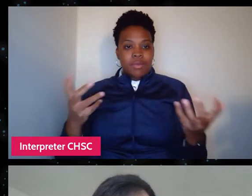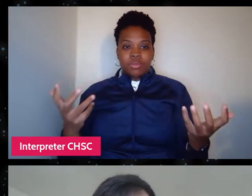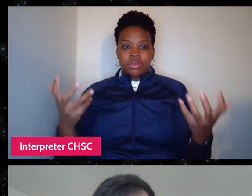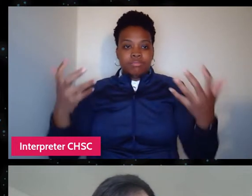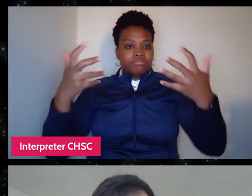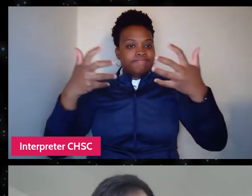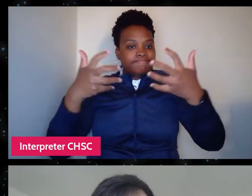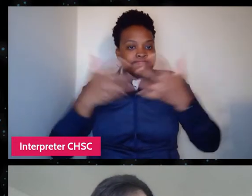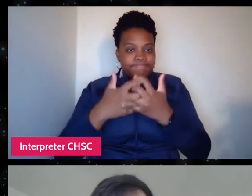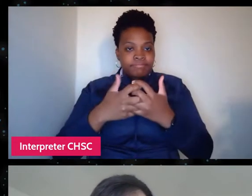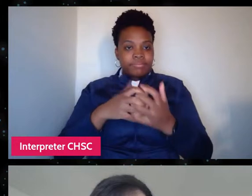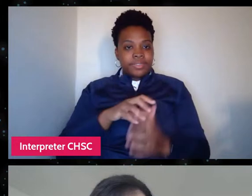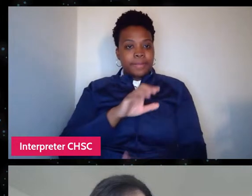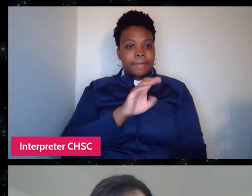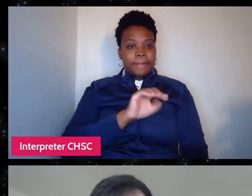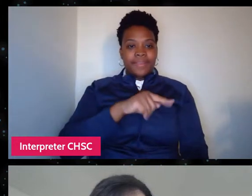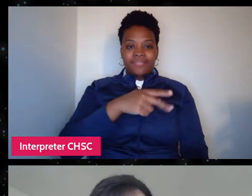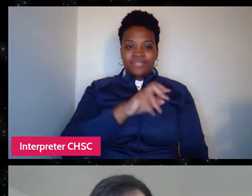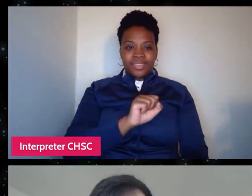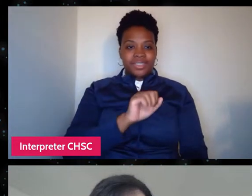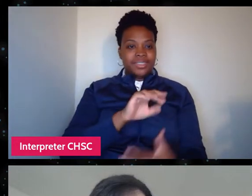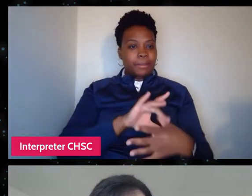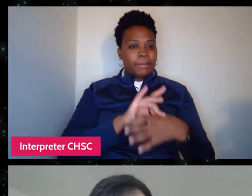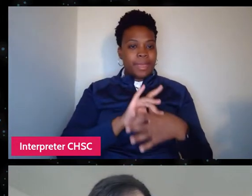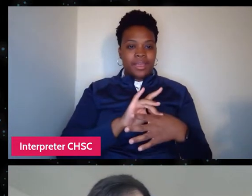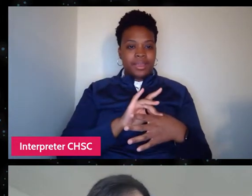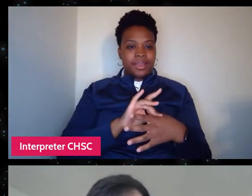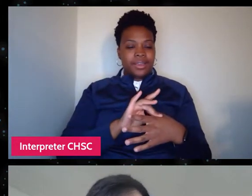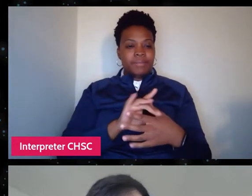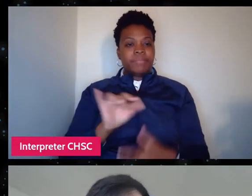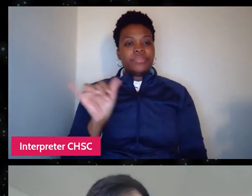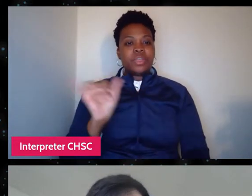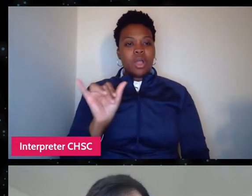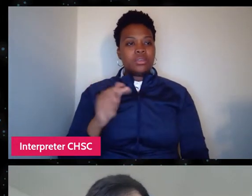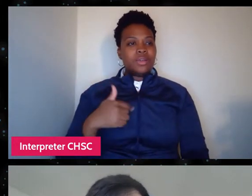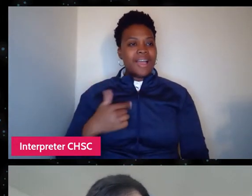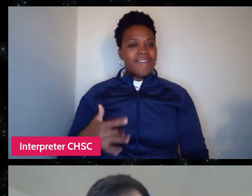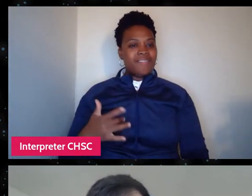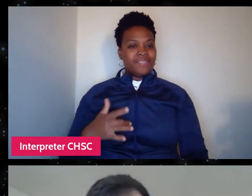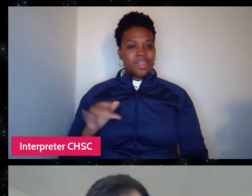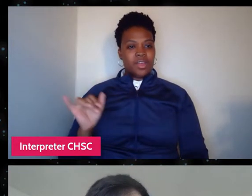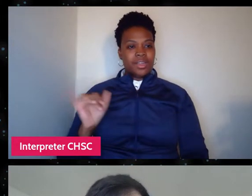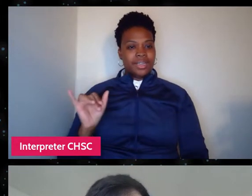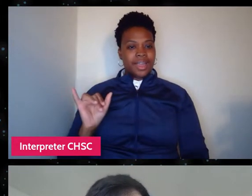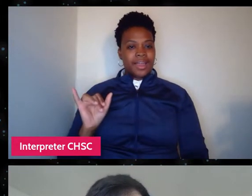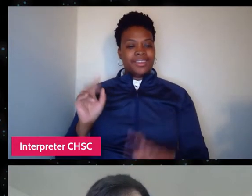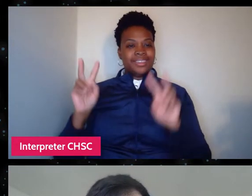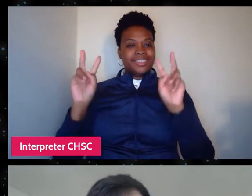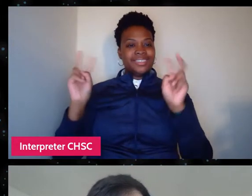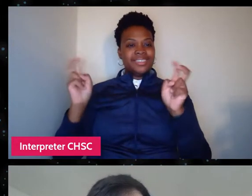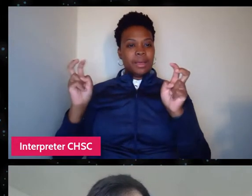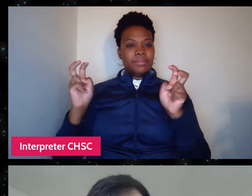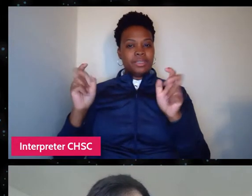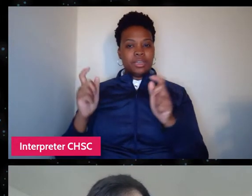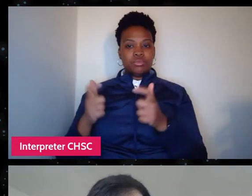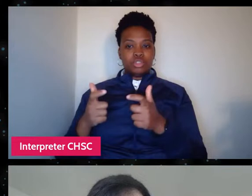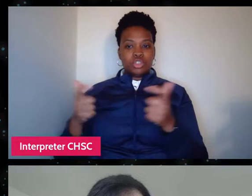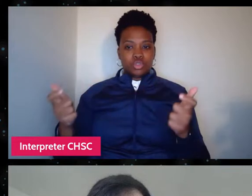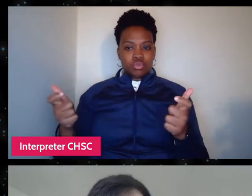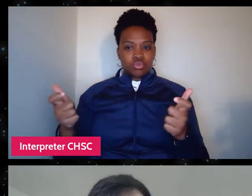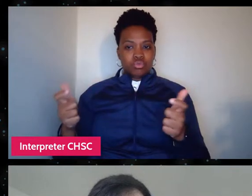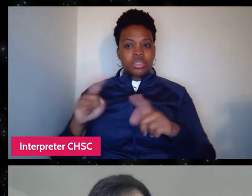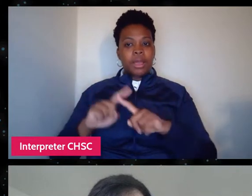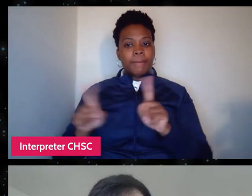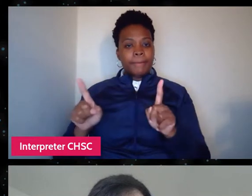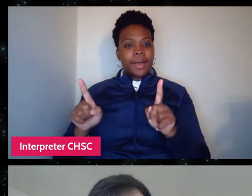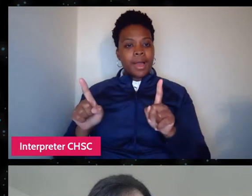Memphis Beans. Mm. And it was also so, I feel like the subject matter was so huge, but it